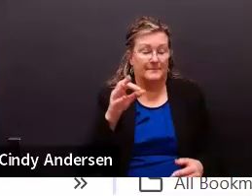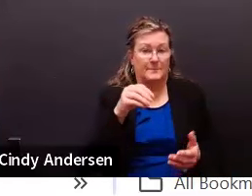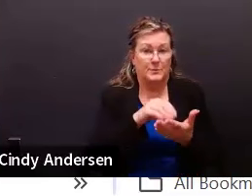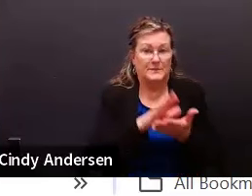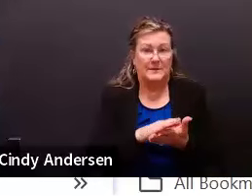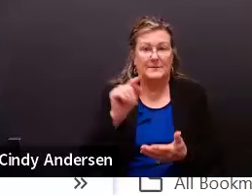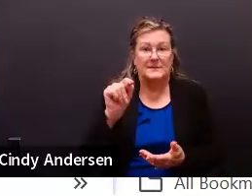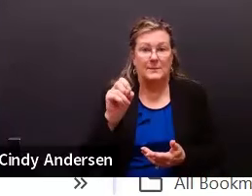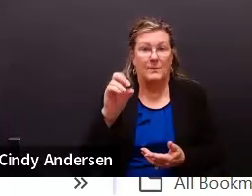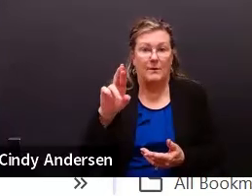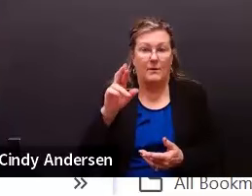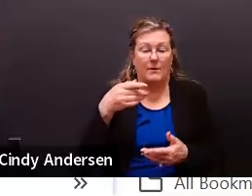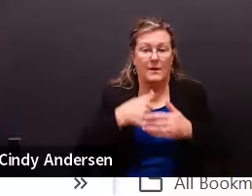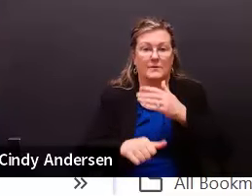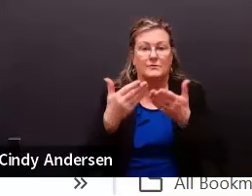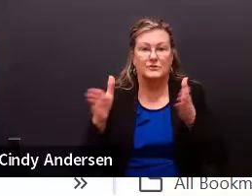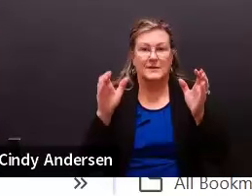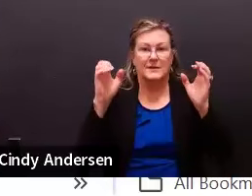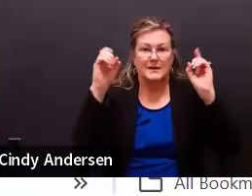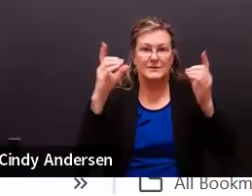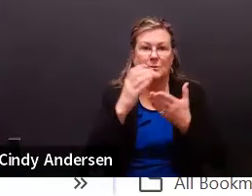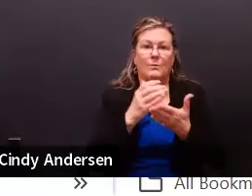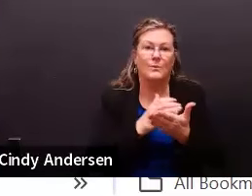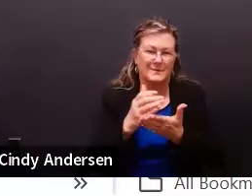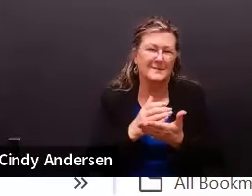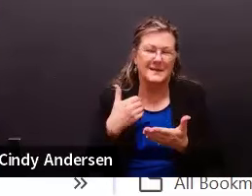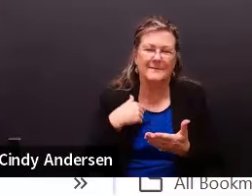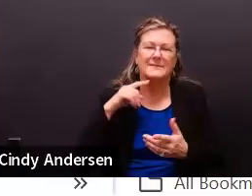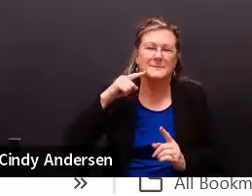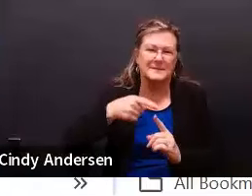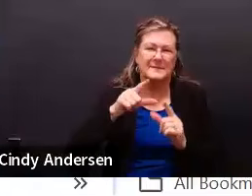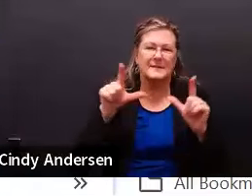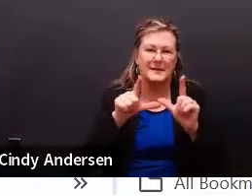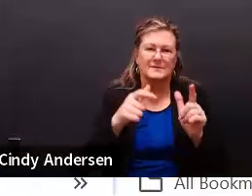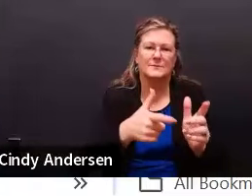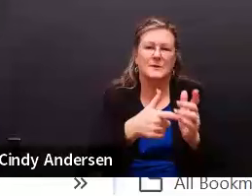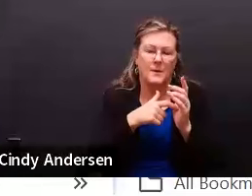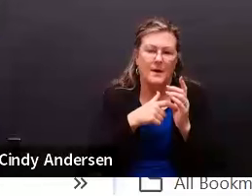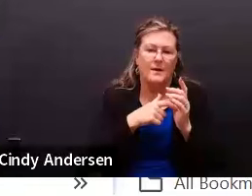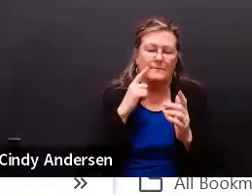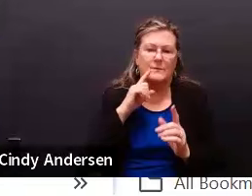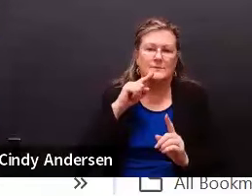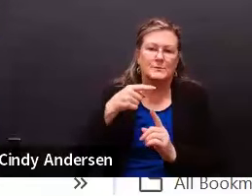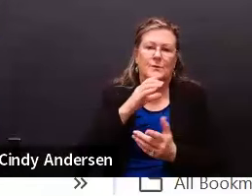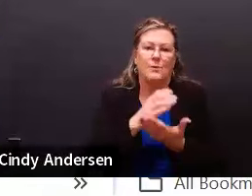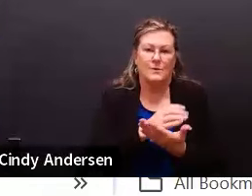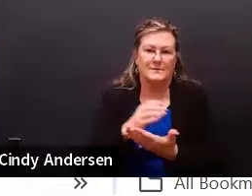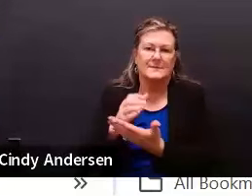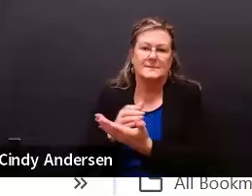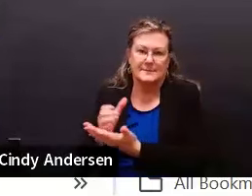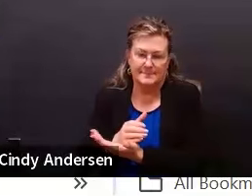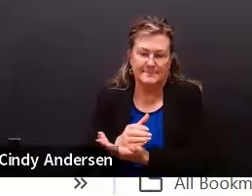teacher of record under gen ed courses, there's a certain license that is required for certain courses.